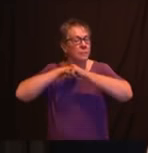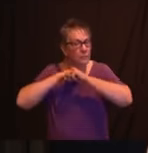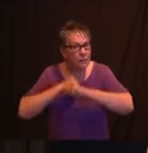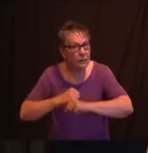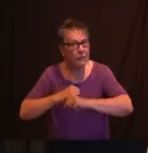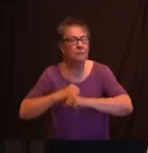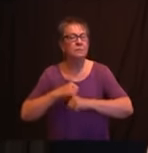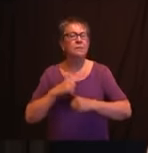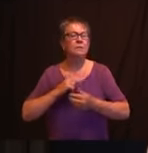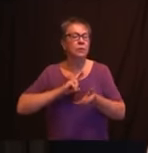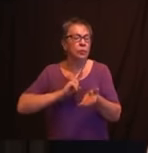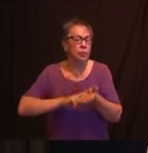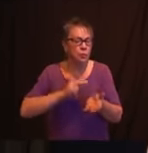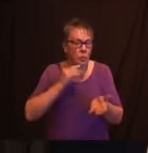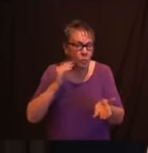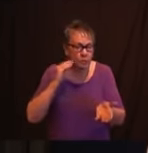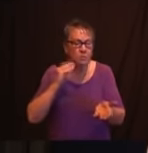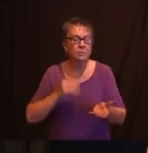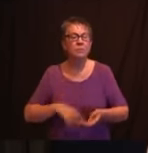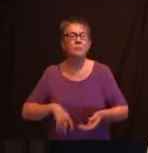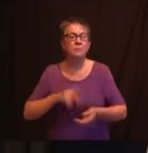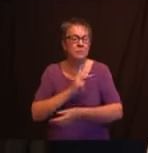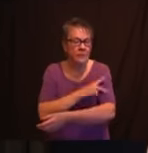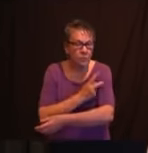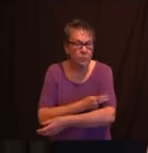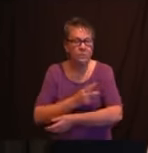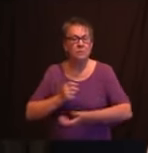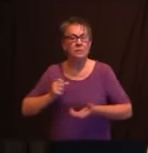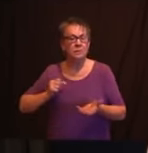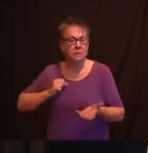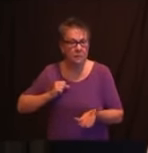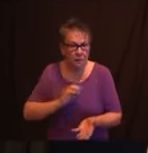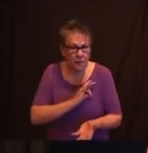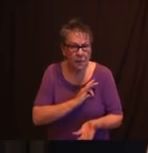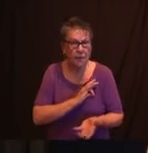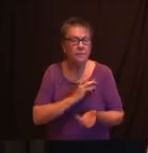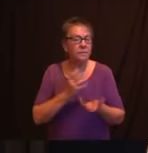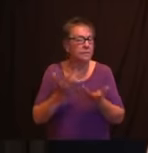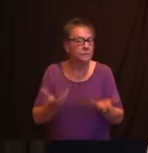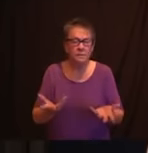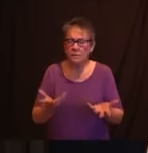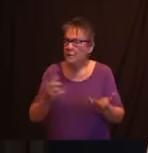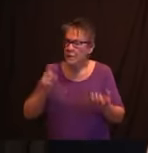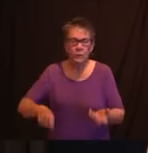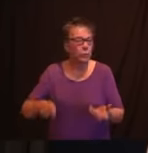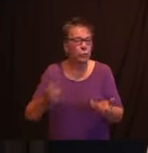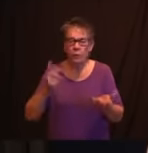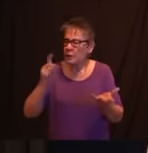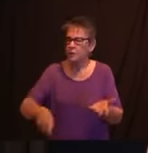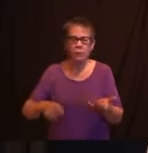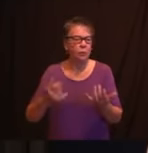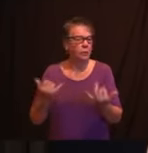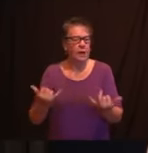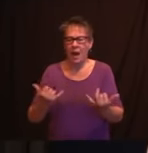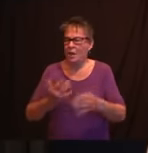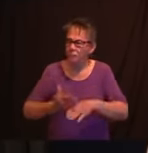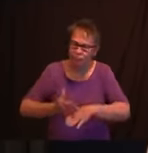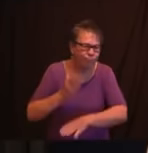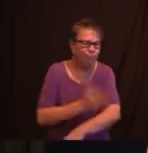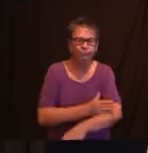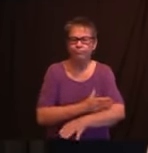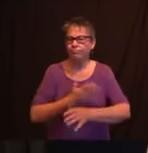direct care workforce. Nursing home residents are not second-class citizens, and nor should their caregivers